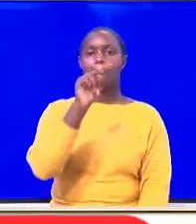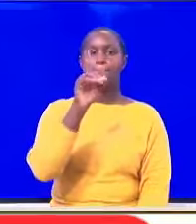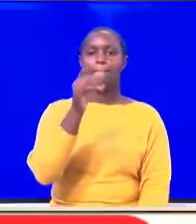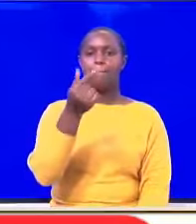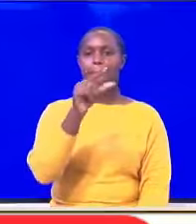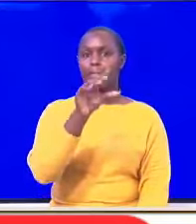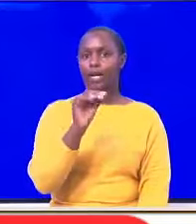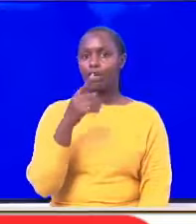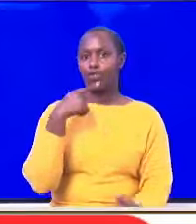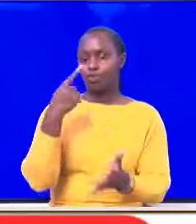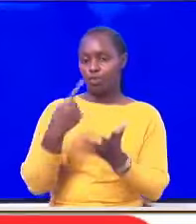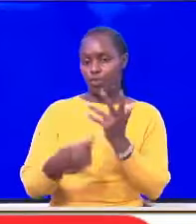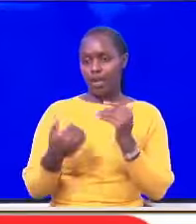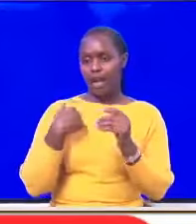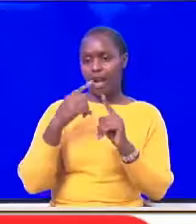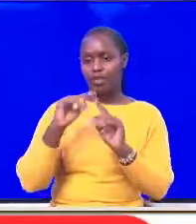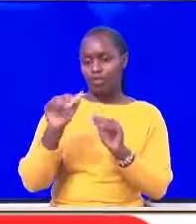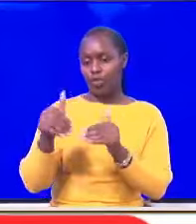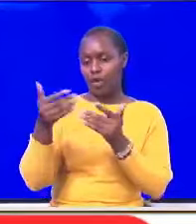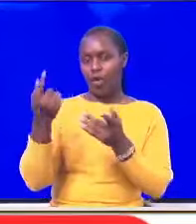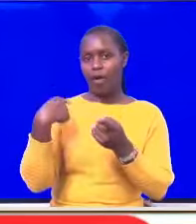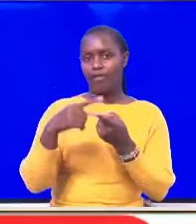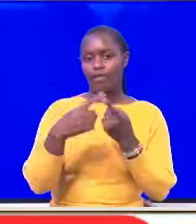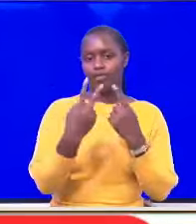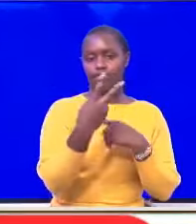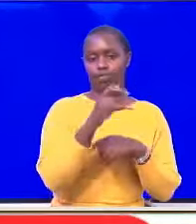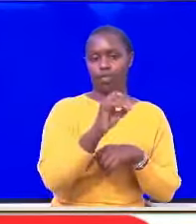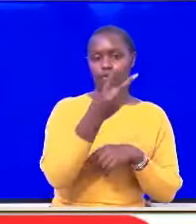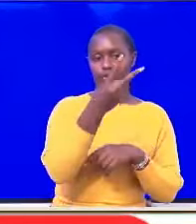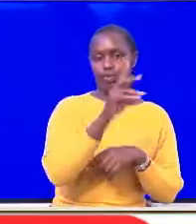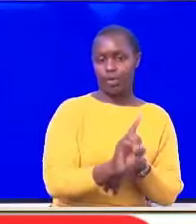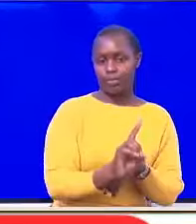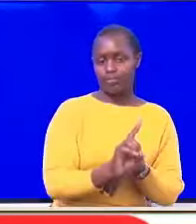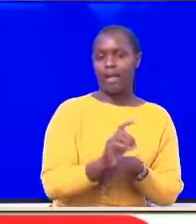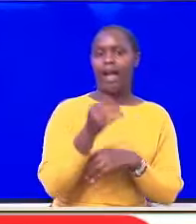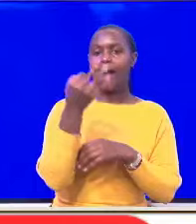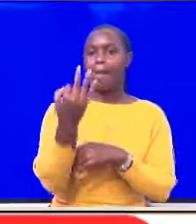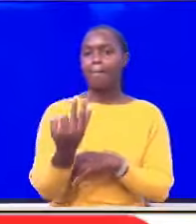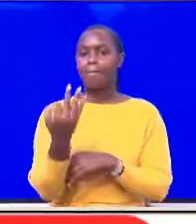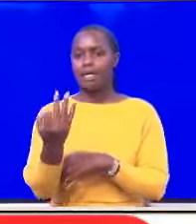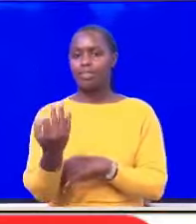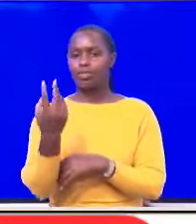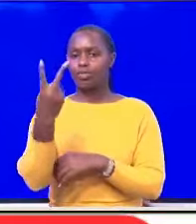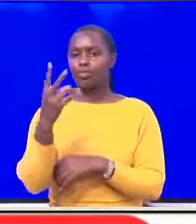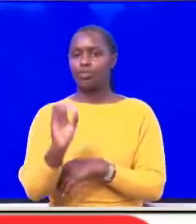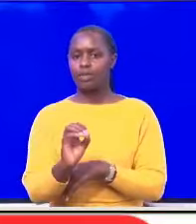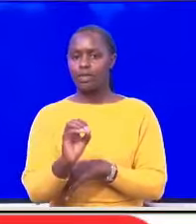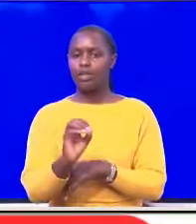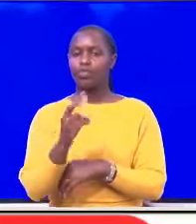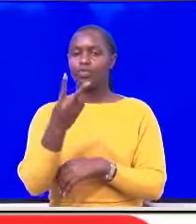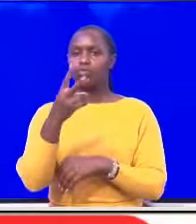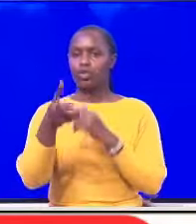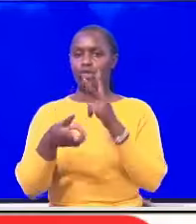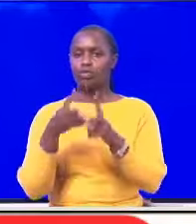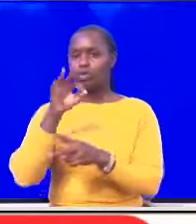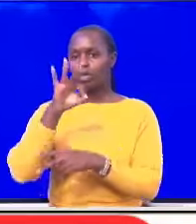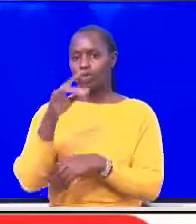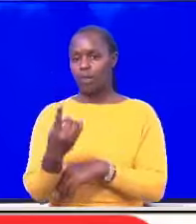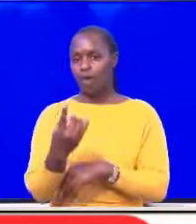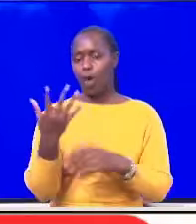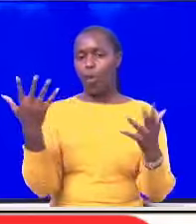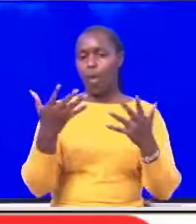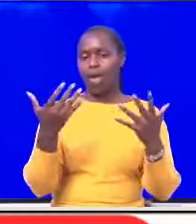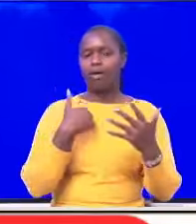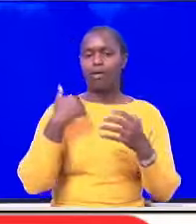his office between March 1st, 2021 and March 31st, 2022, when he allegedly entered into